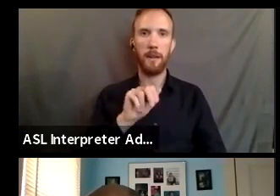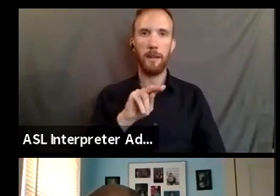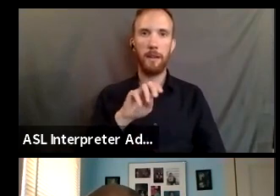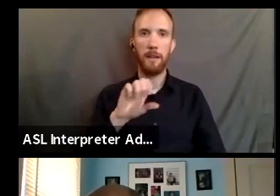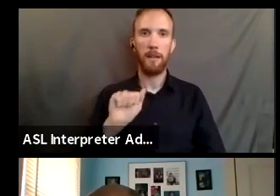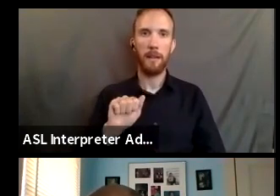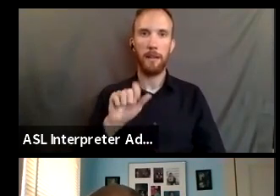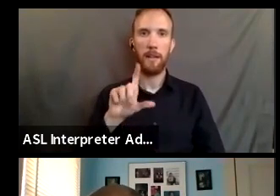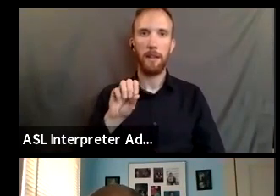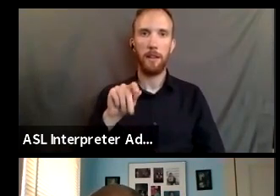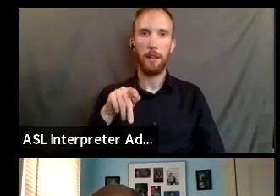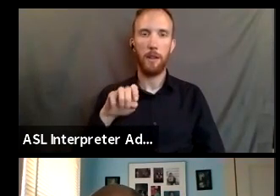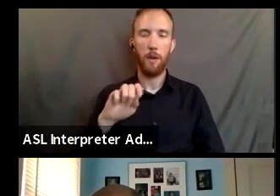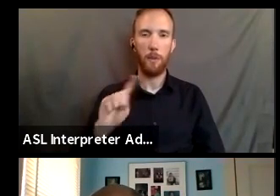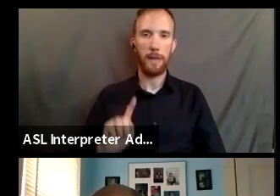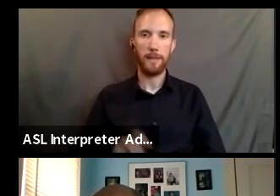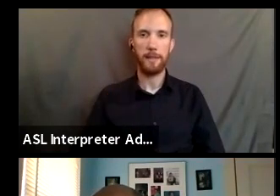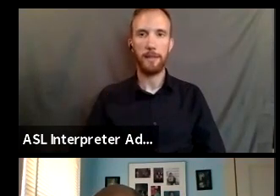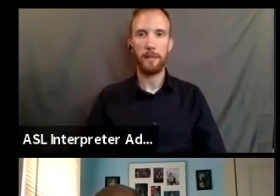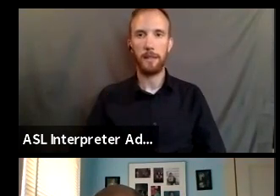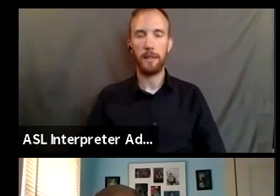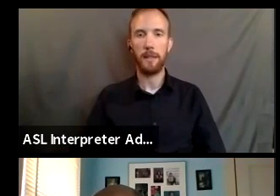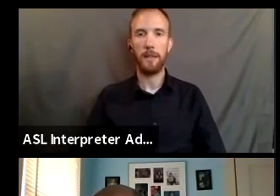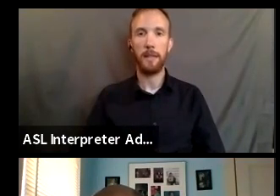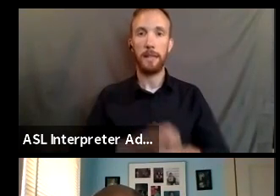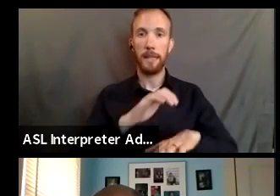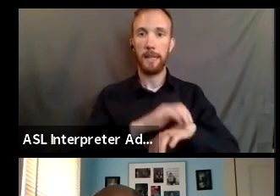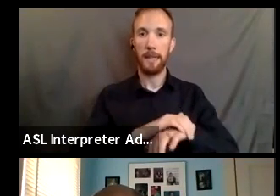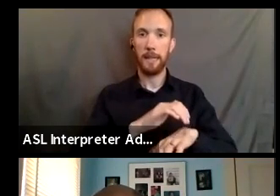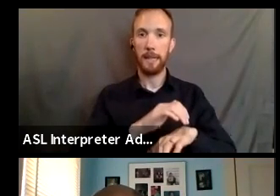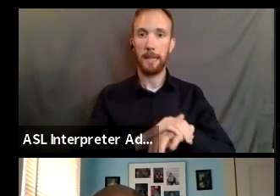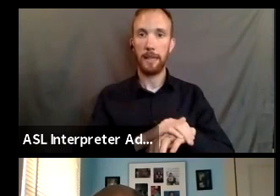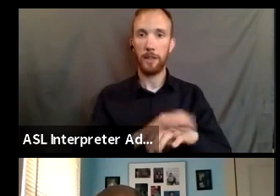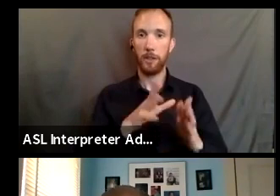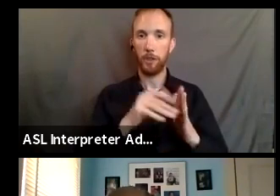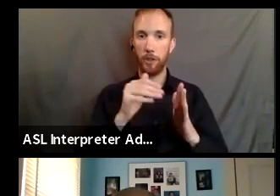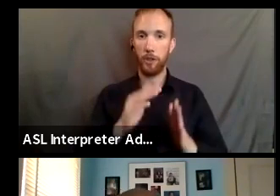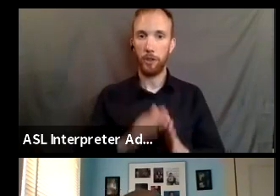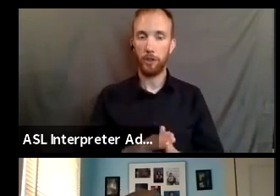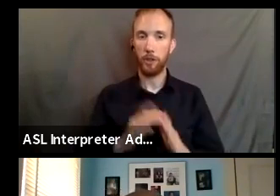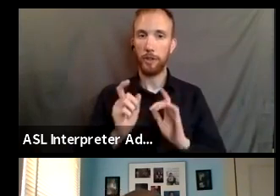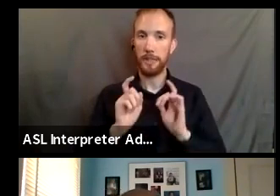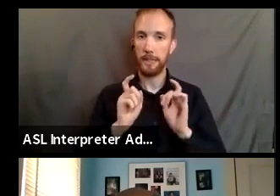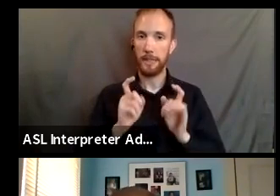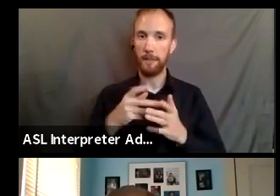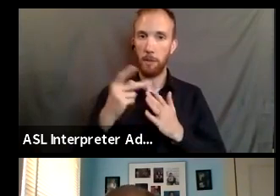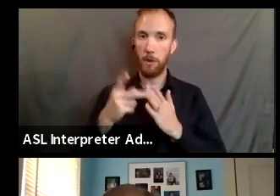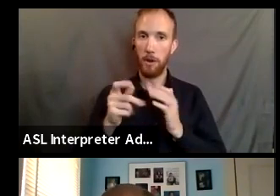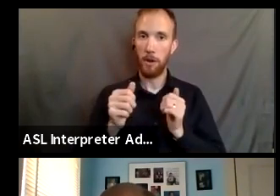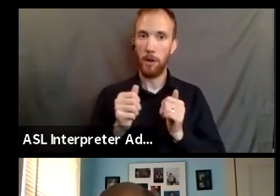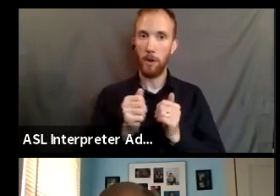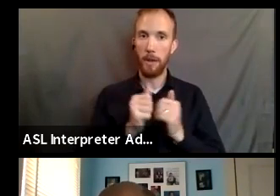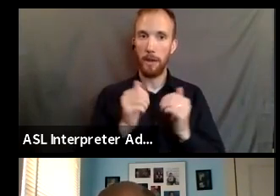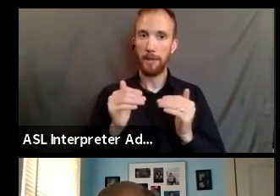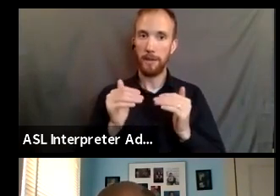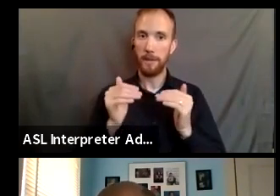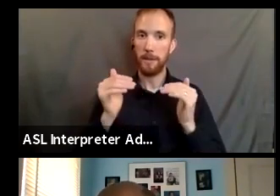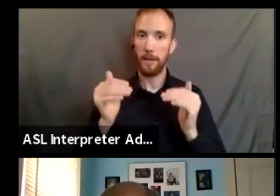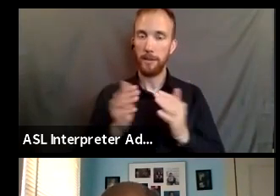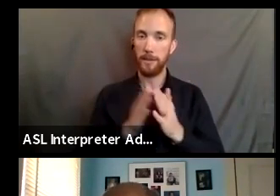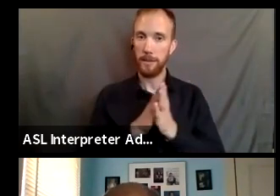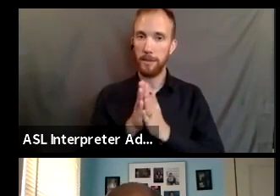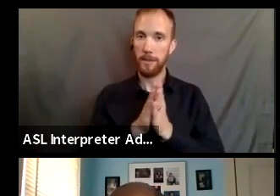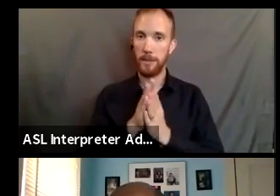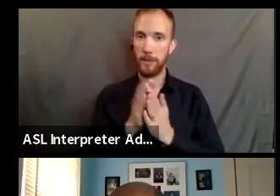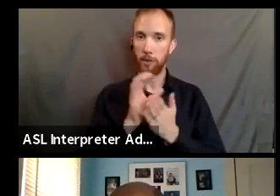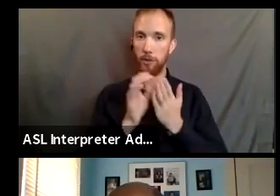orozco academy the english learners gifted program with an accelerated and rigorous curriculum provides